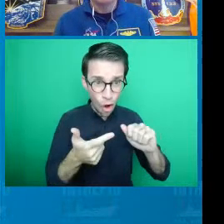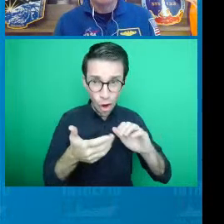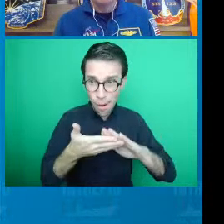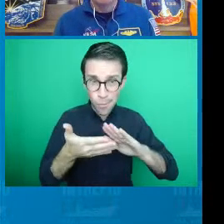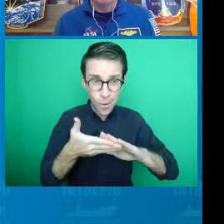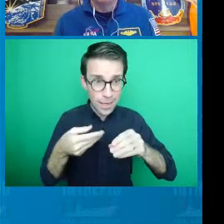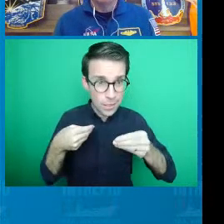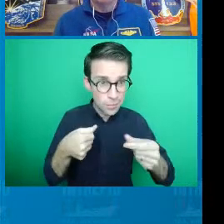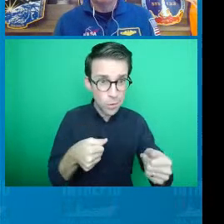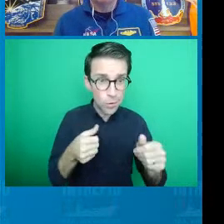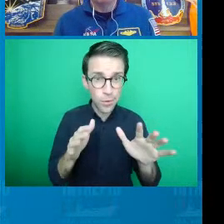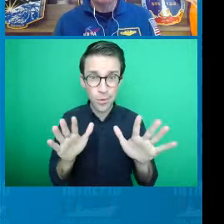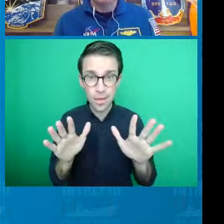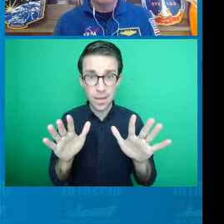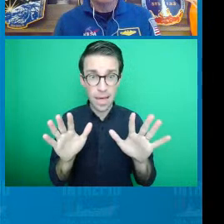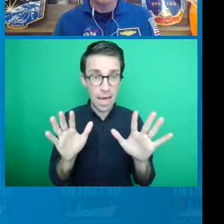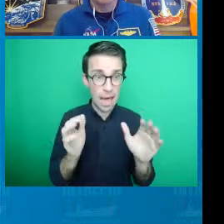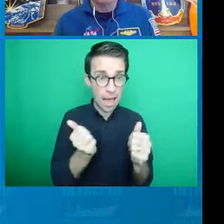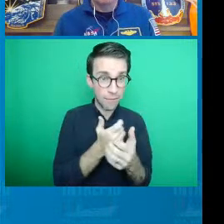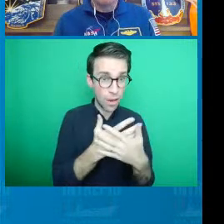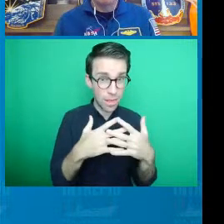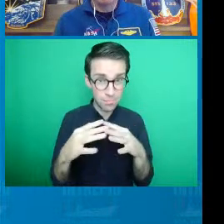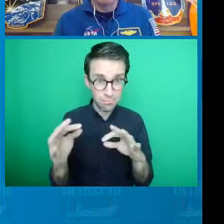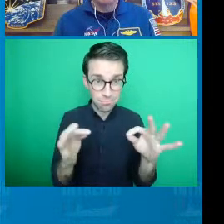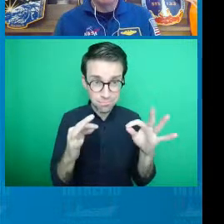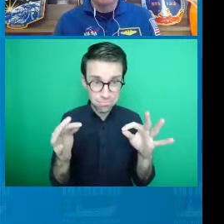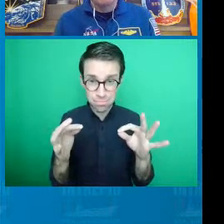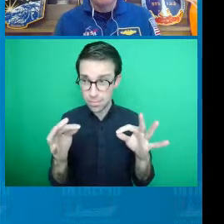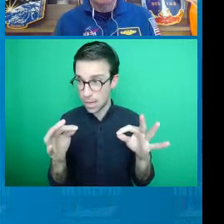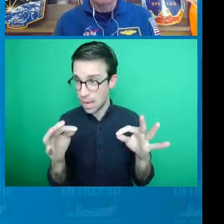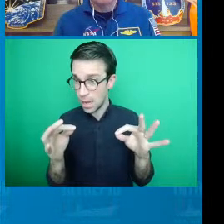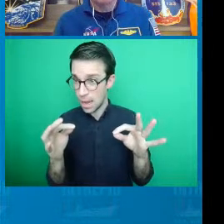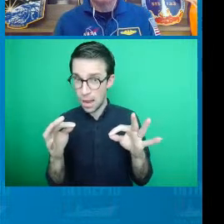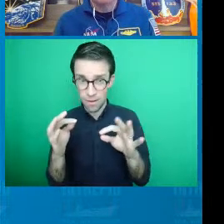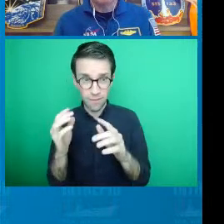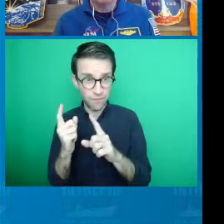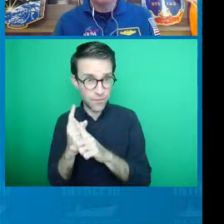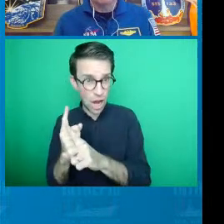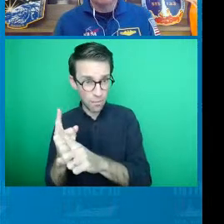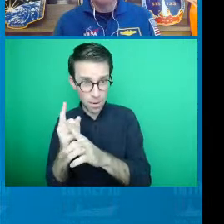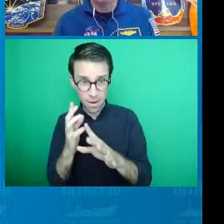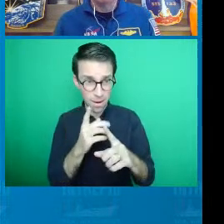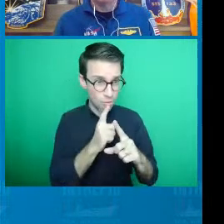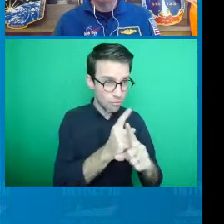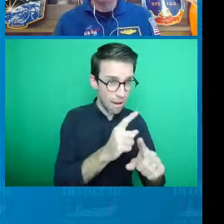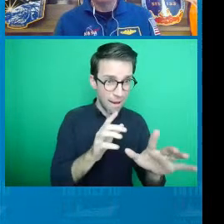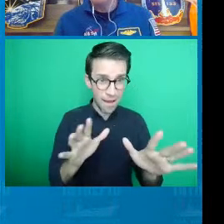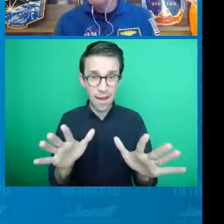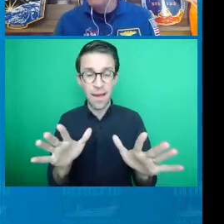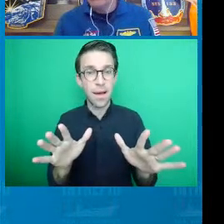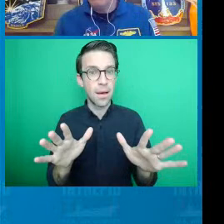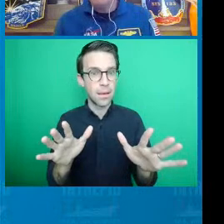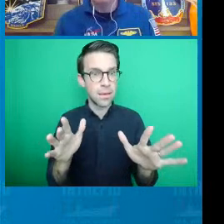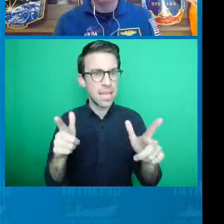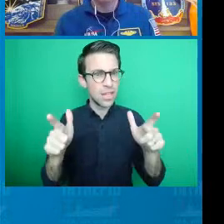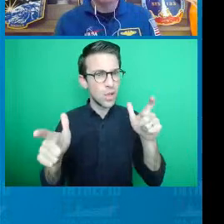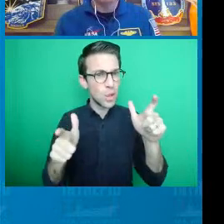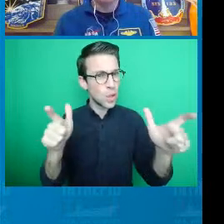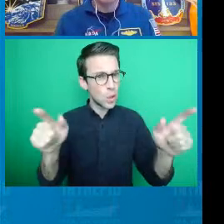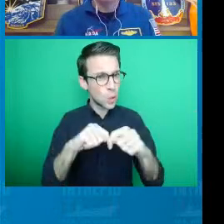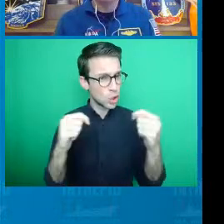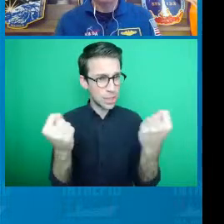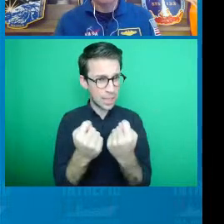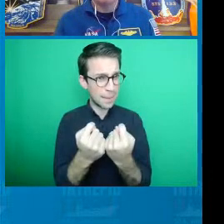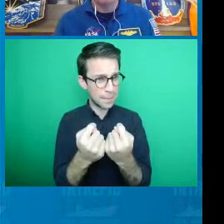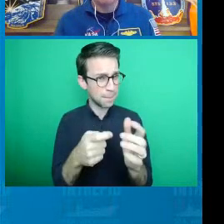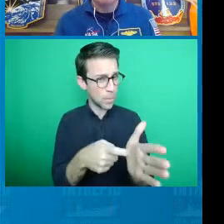sure that things are being executed properly. It's really an incredibly large, incredibly amazing team